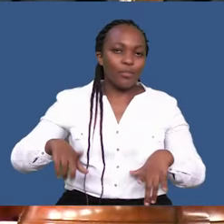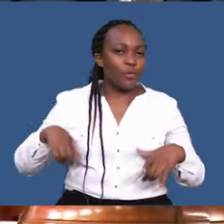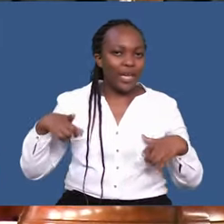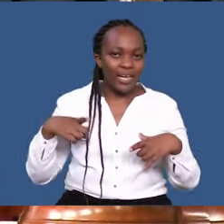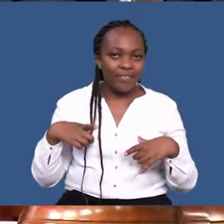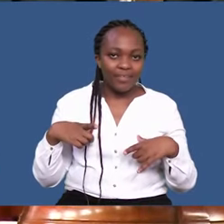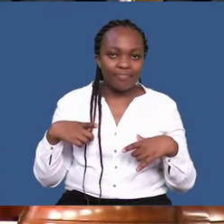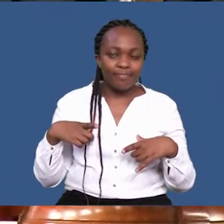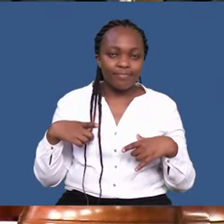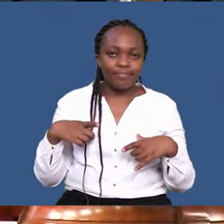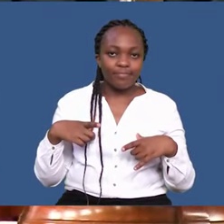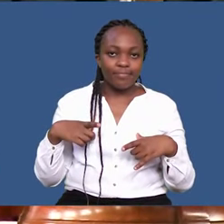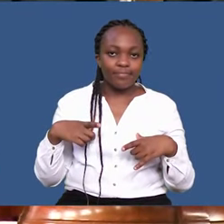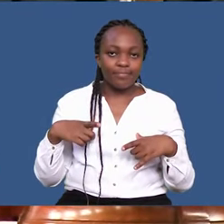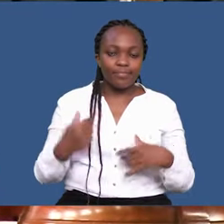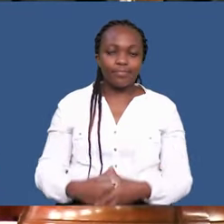to death.